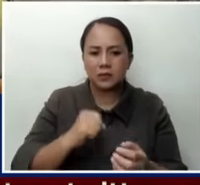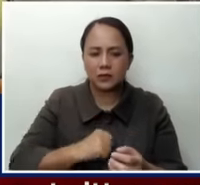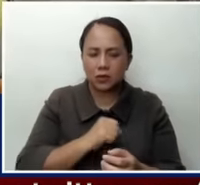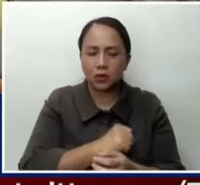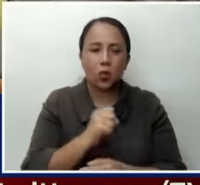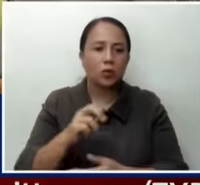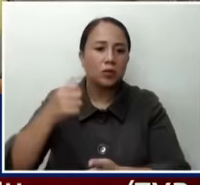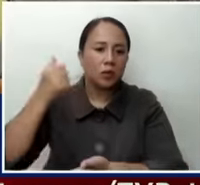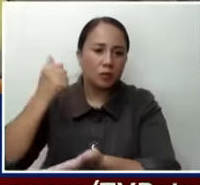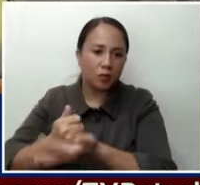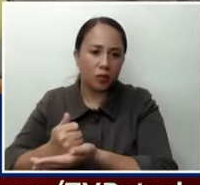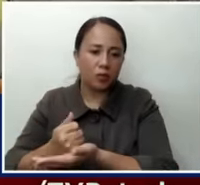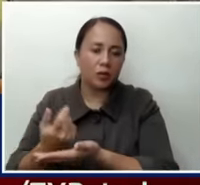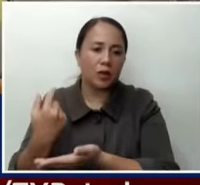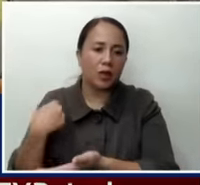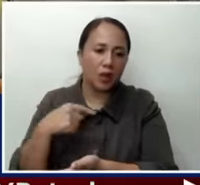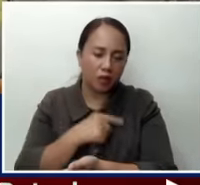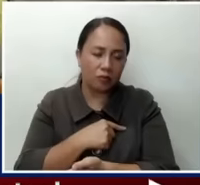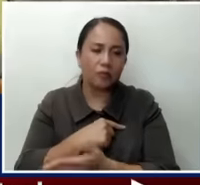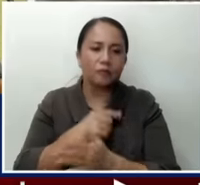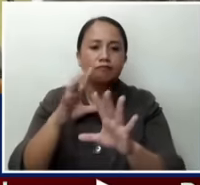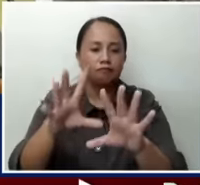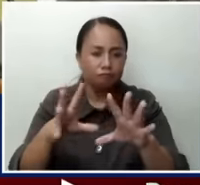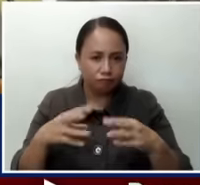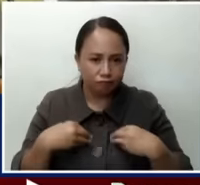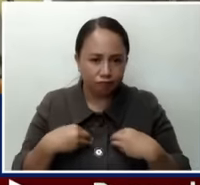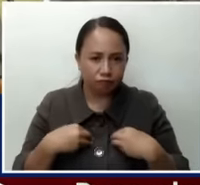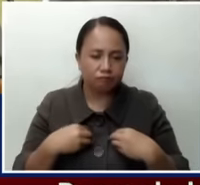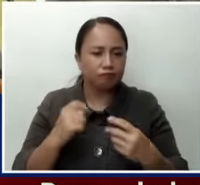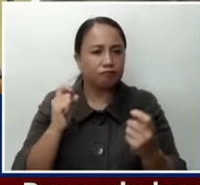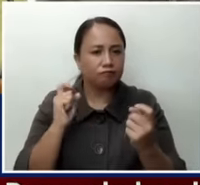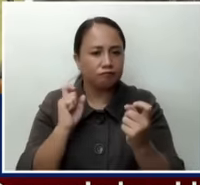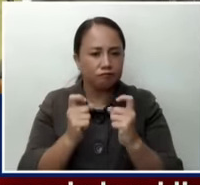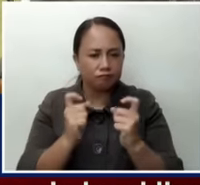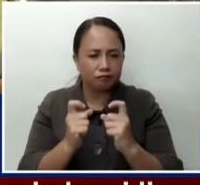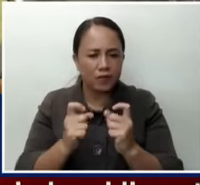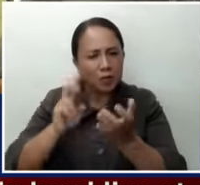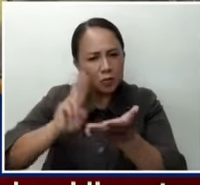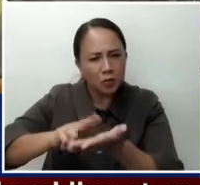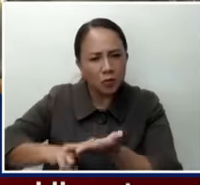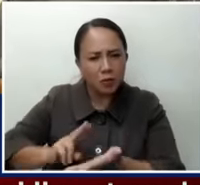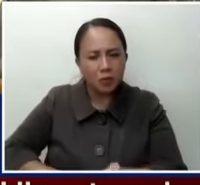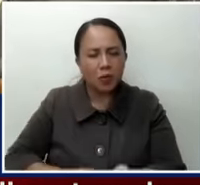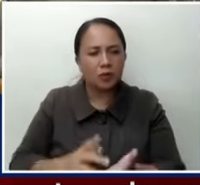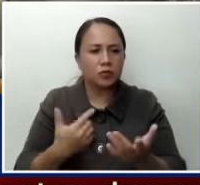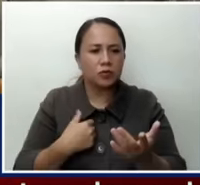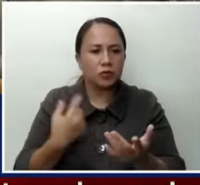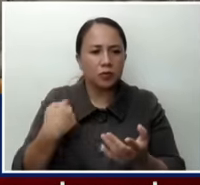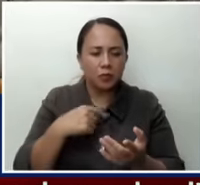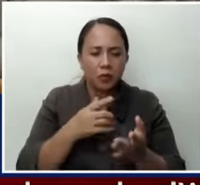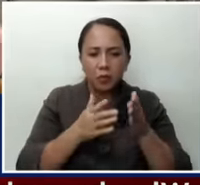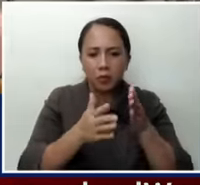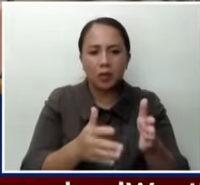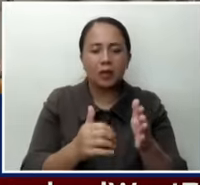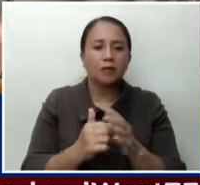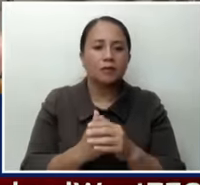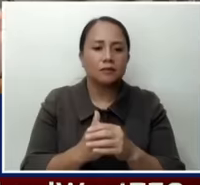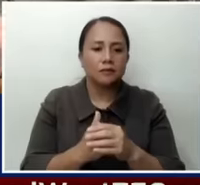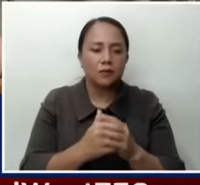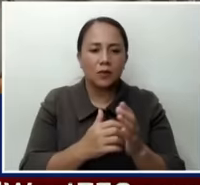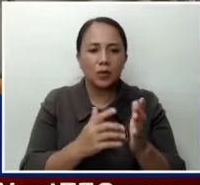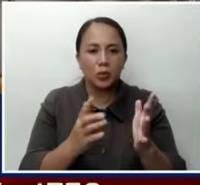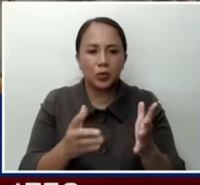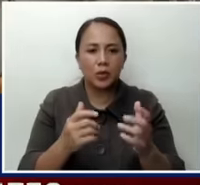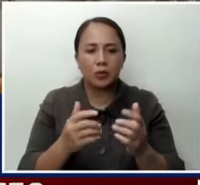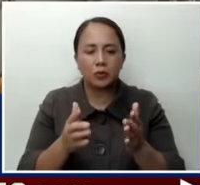ours and accept them and ratify them. So there is a way to be able to